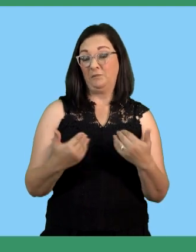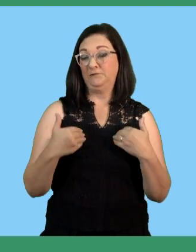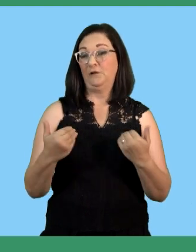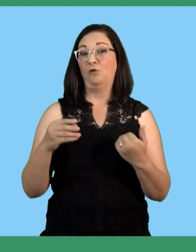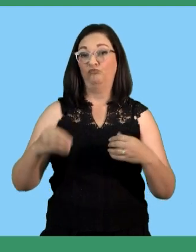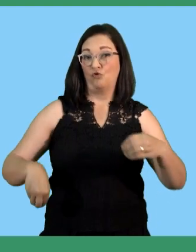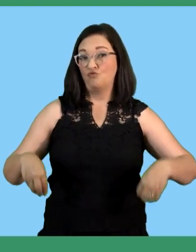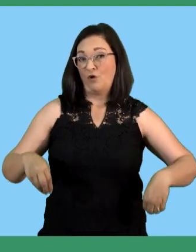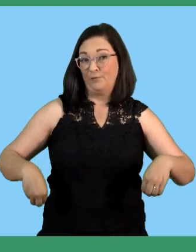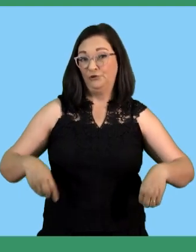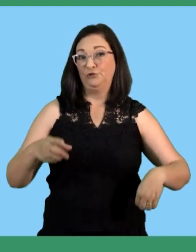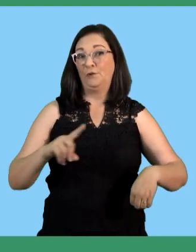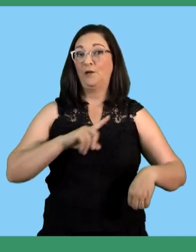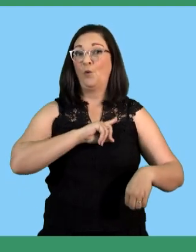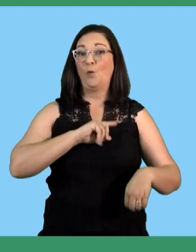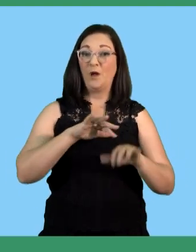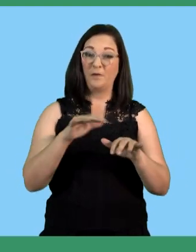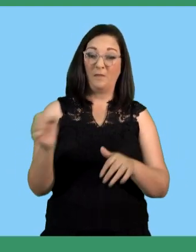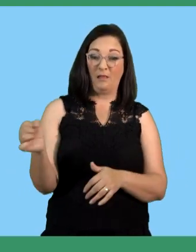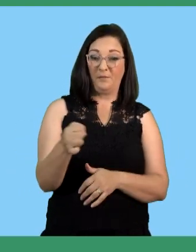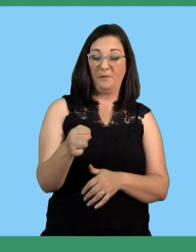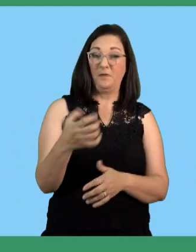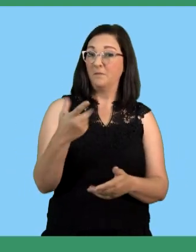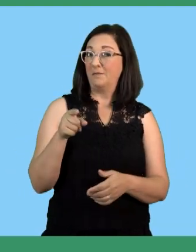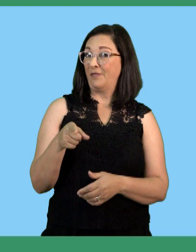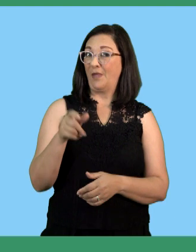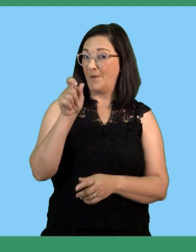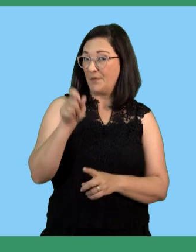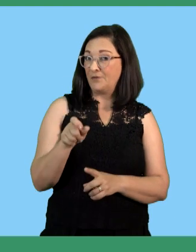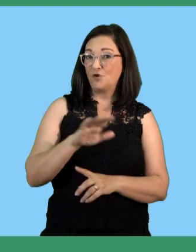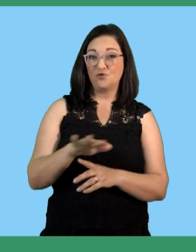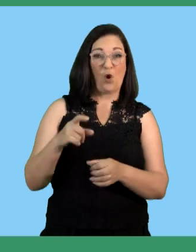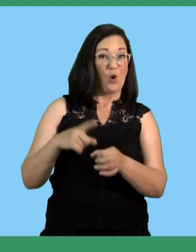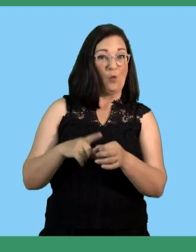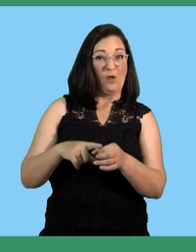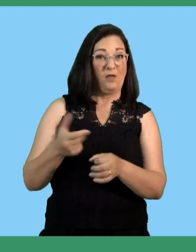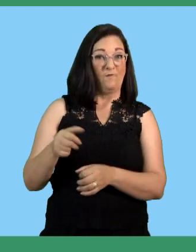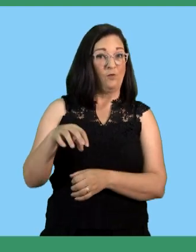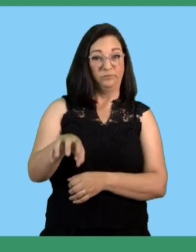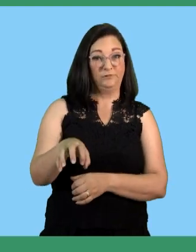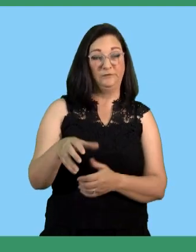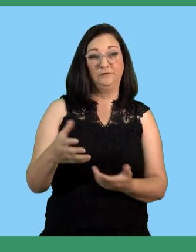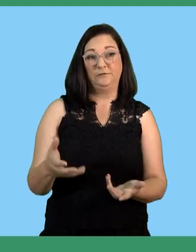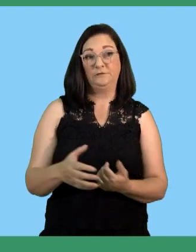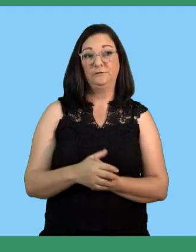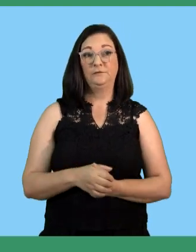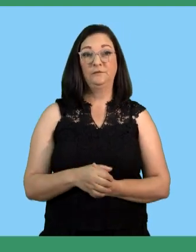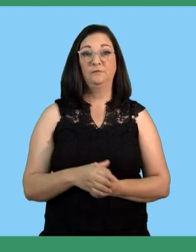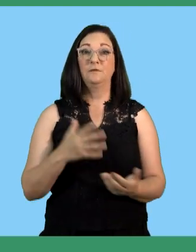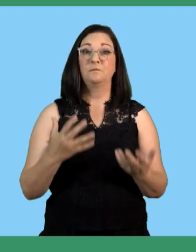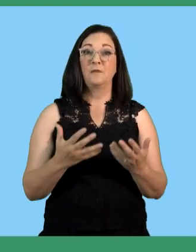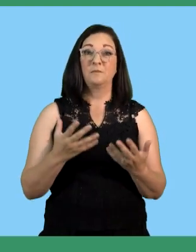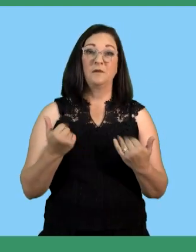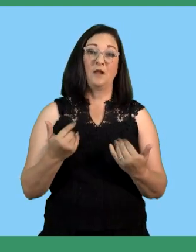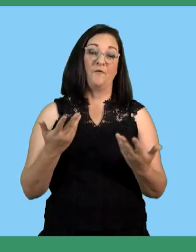to corruption, like employing people that are not suitable or not qualified for the position, like making use